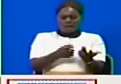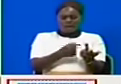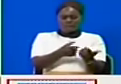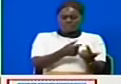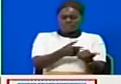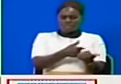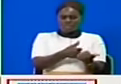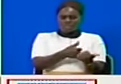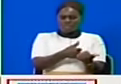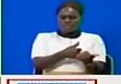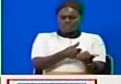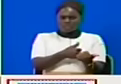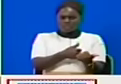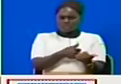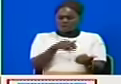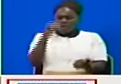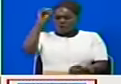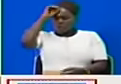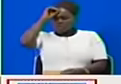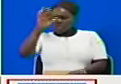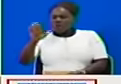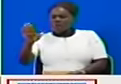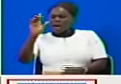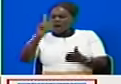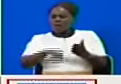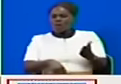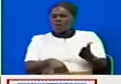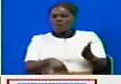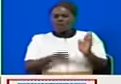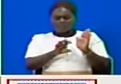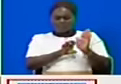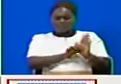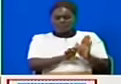the Jubilee nominations. What is the feeling about it? Do you feel